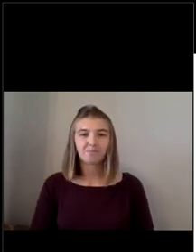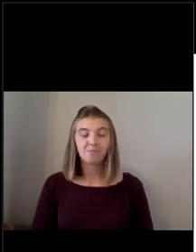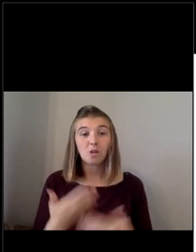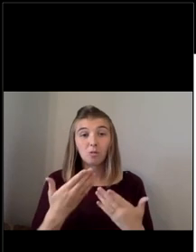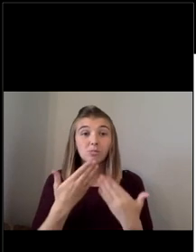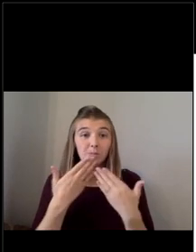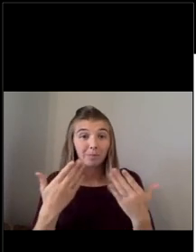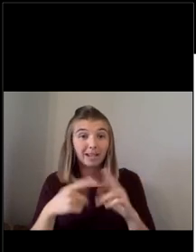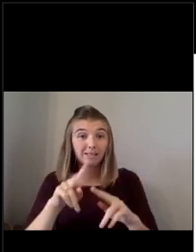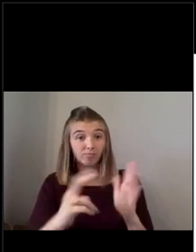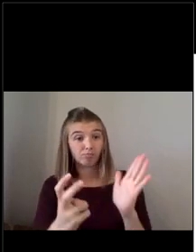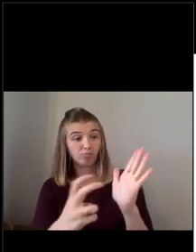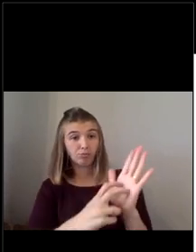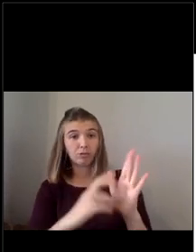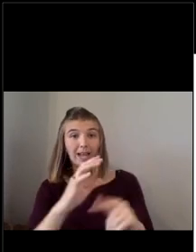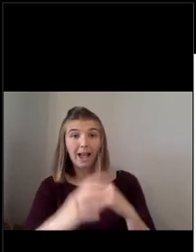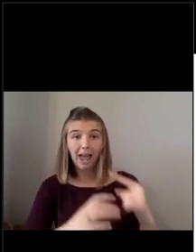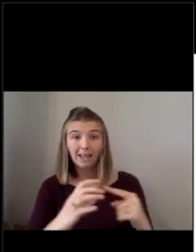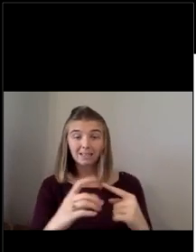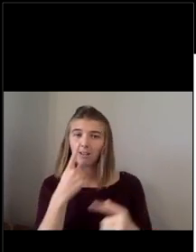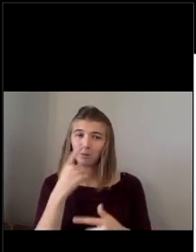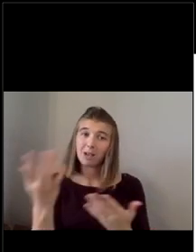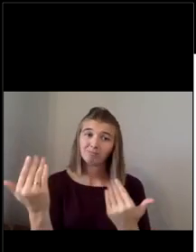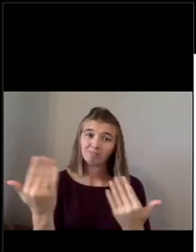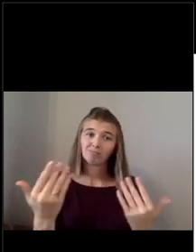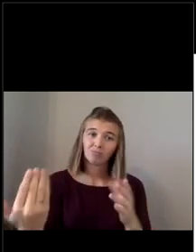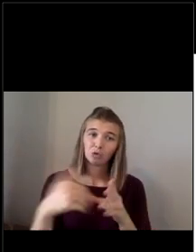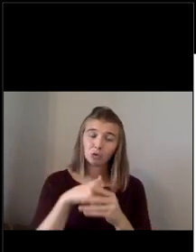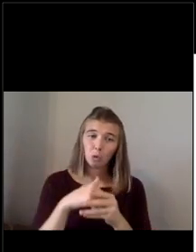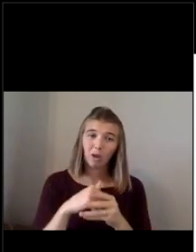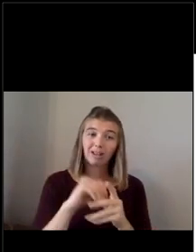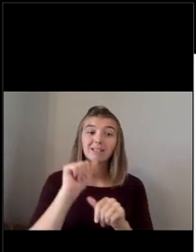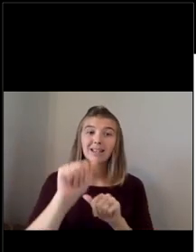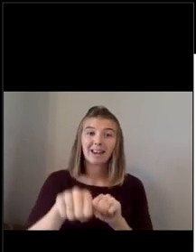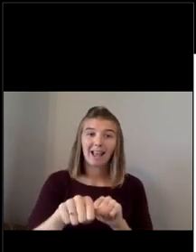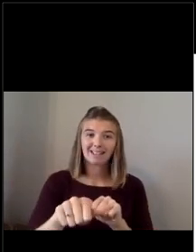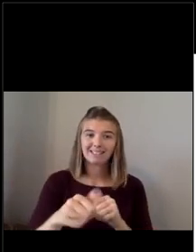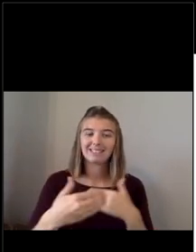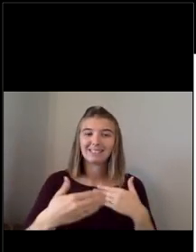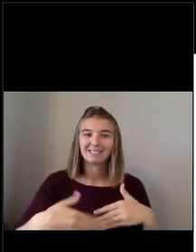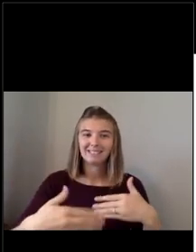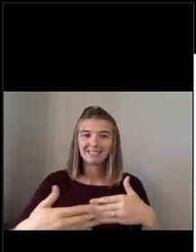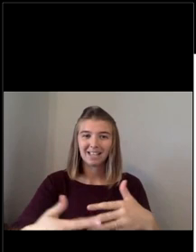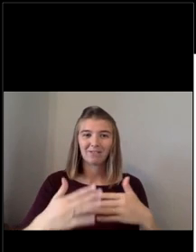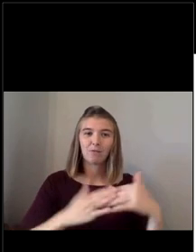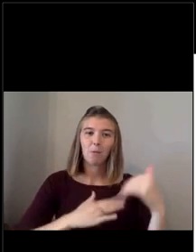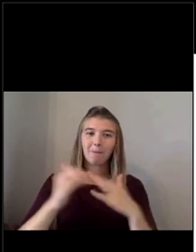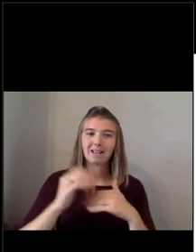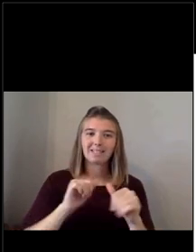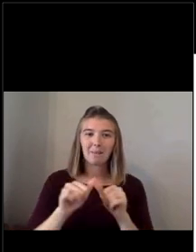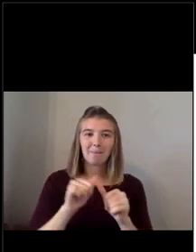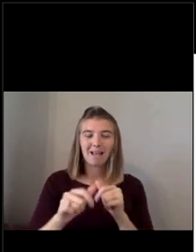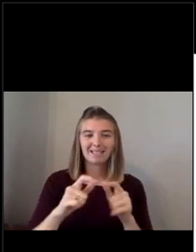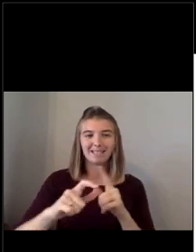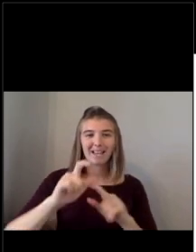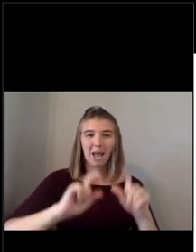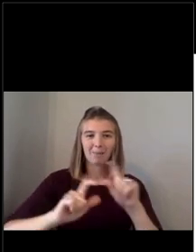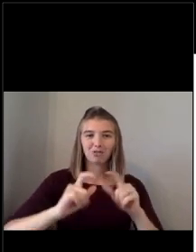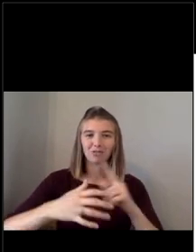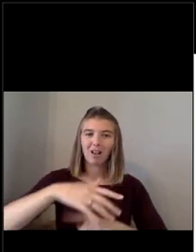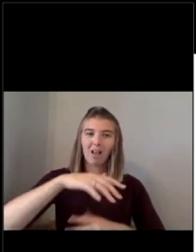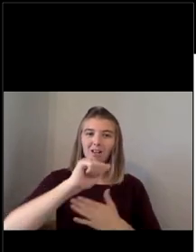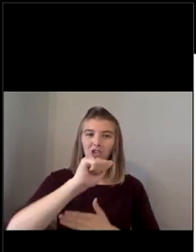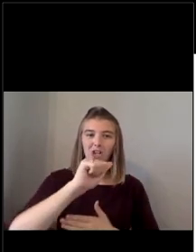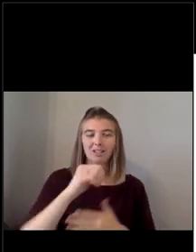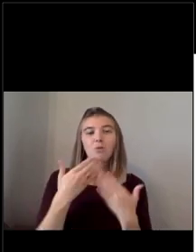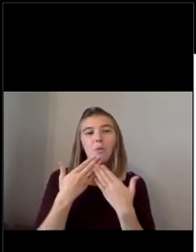in your calendars, register now, come and join us. It's the next one in our whole series of Building a Better Chemistry Culture. So that's it for me. Thank